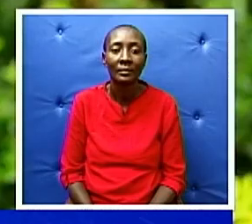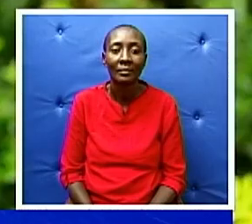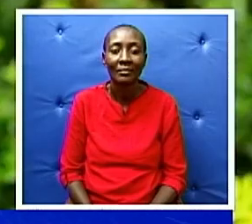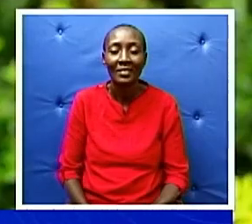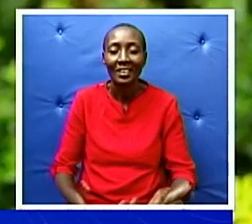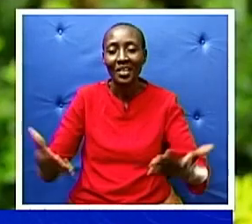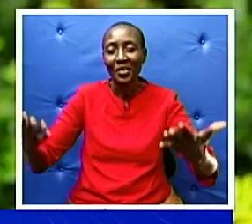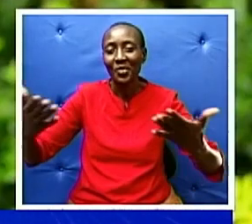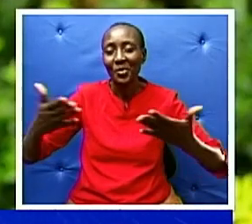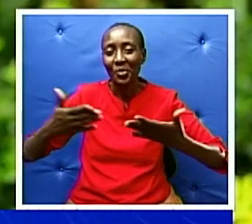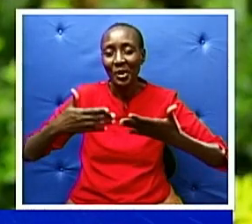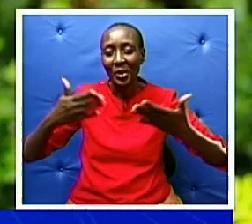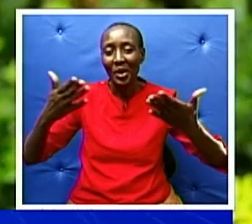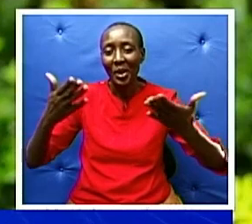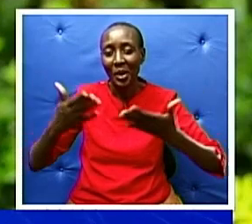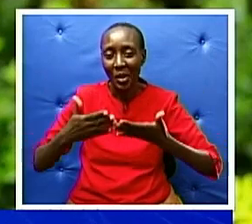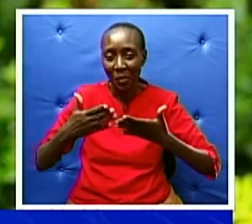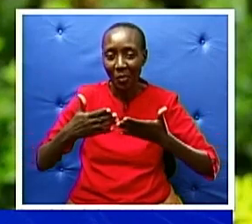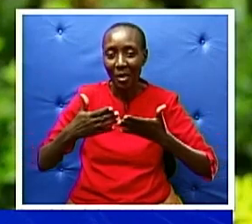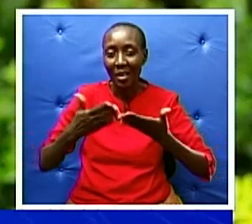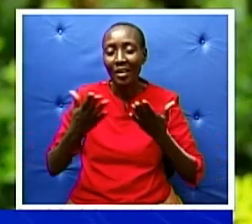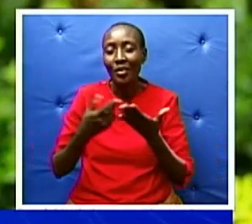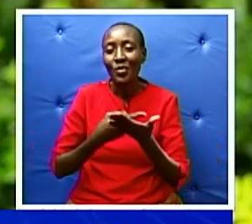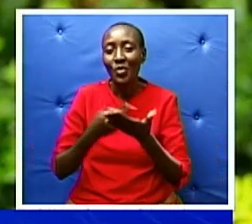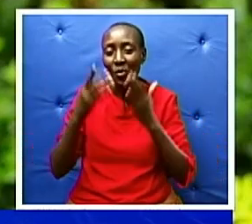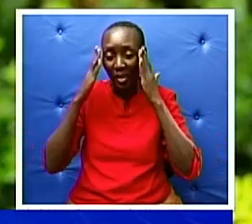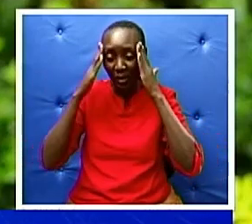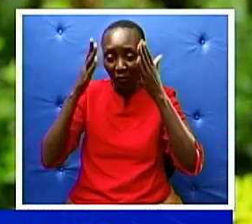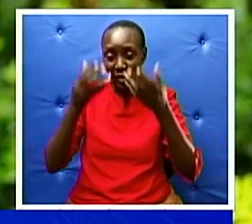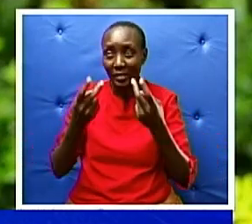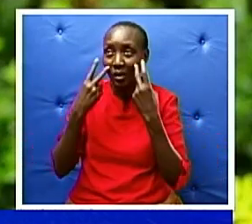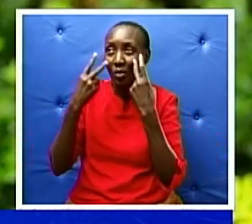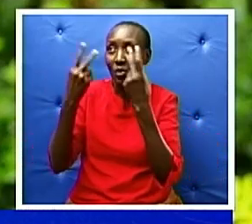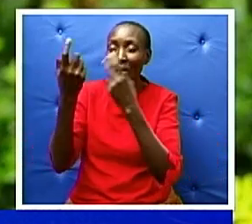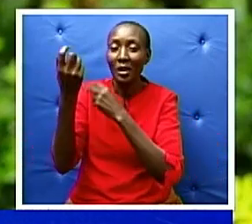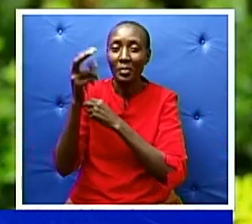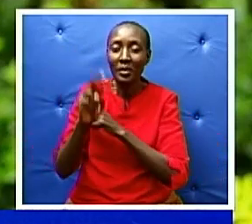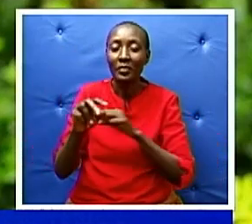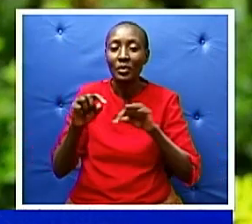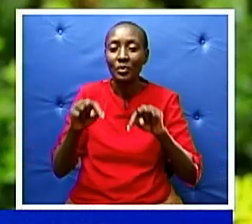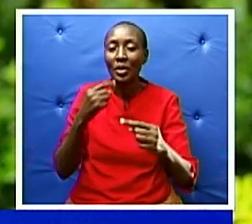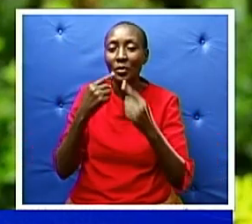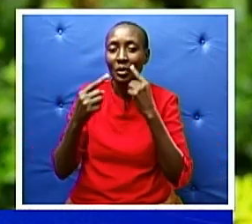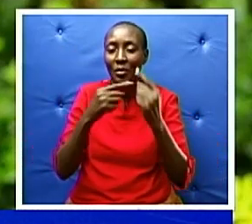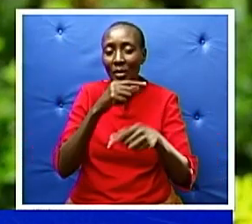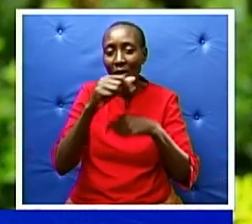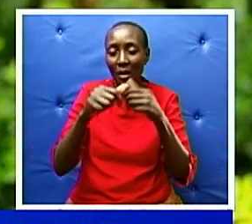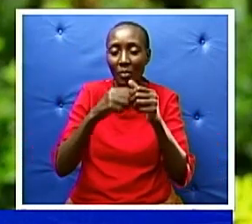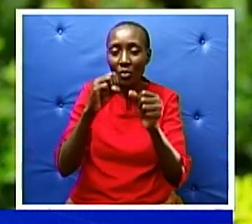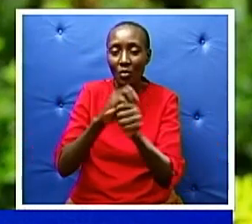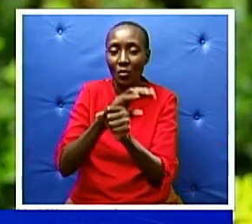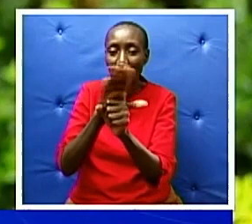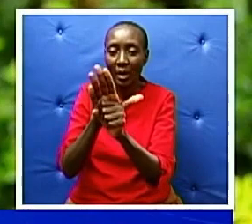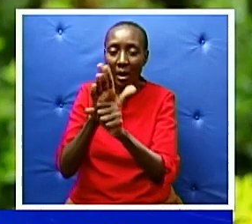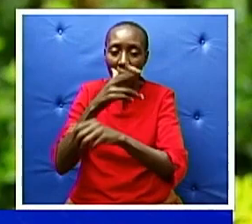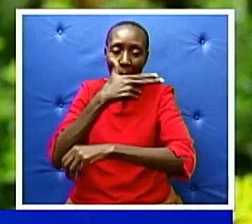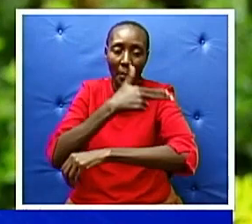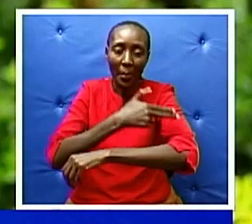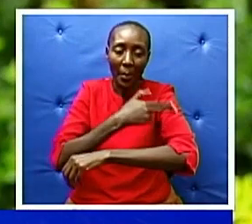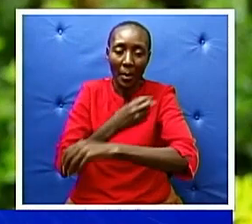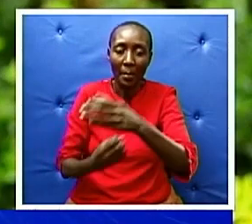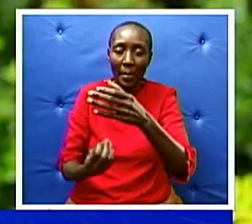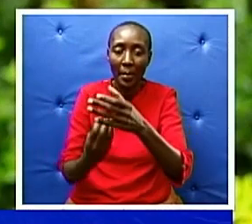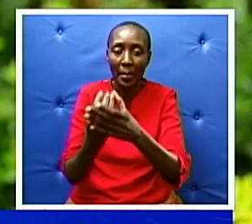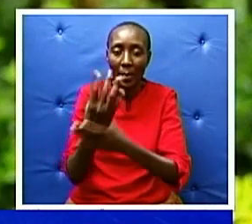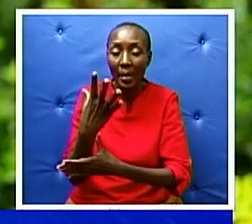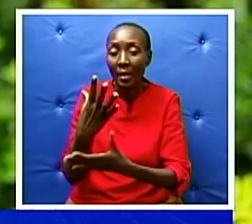A very warm welcome to the Weekend Focus right here on Look Up TV. Today in the program, we talk about the COVID-19 vaccine rollout that has